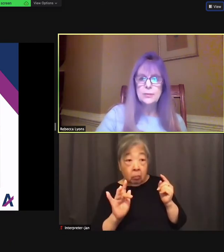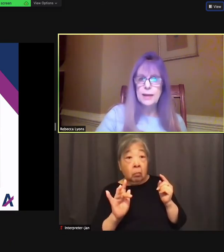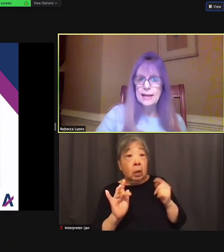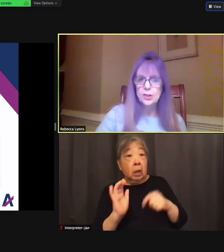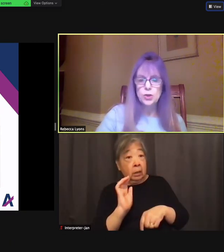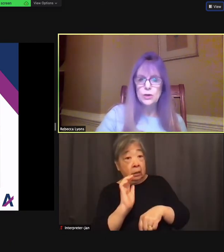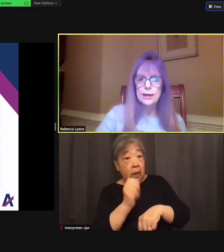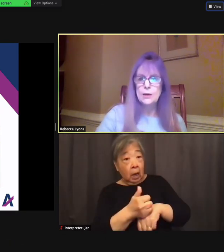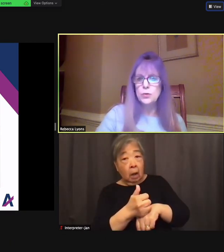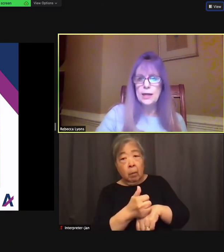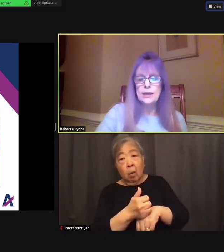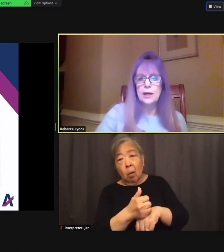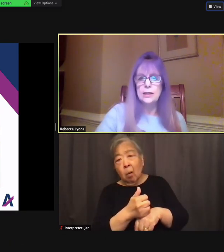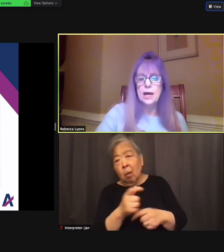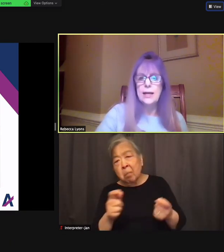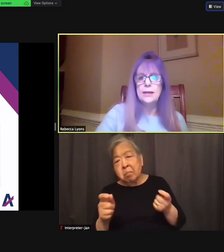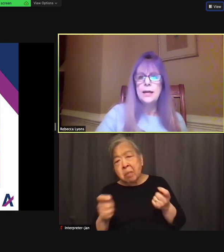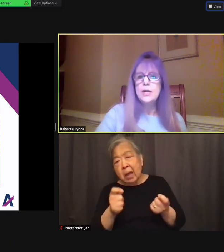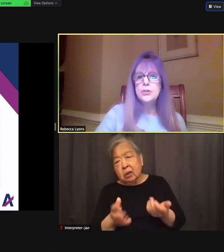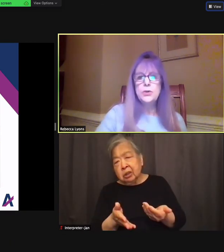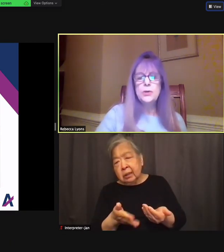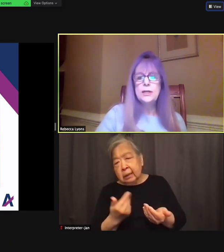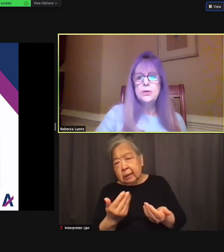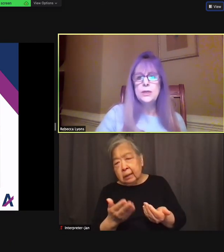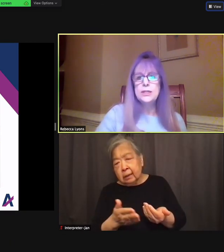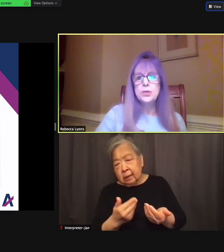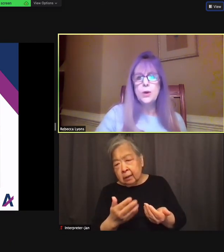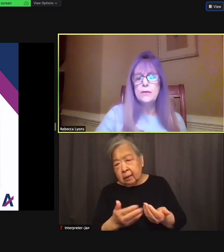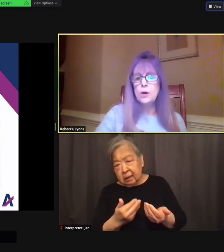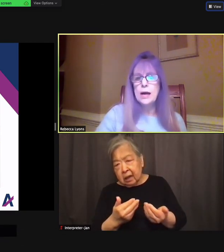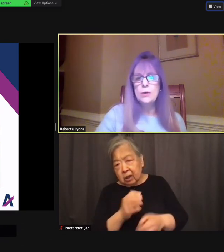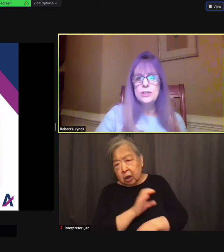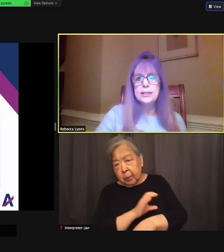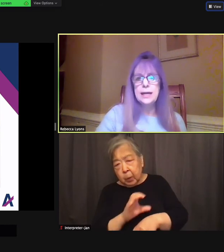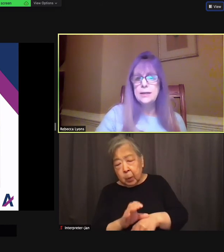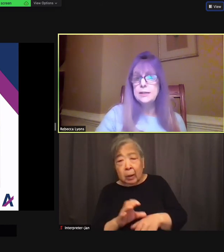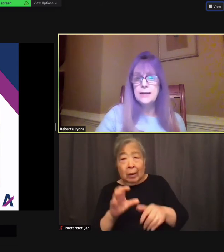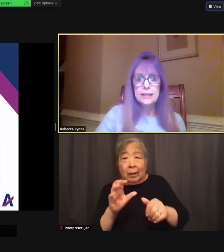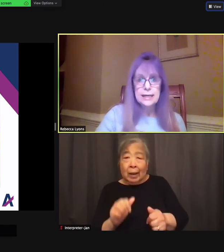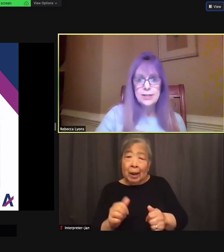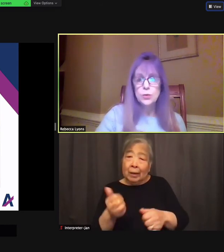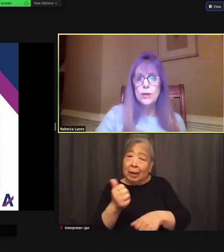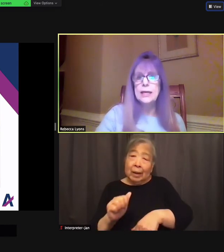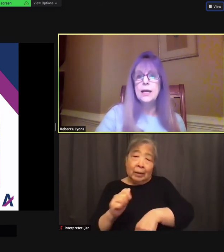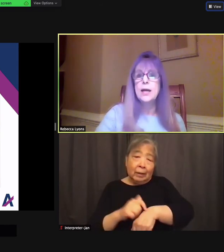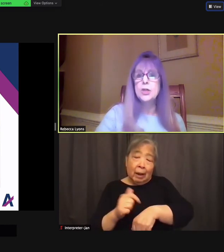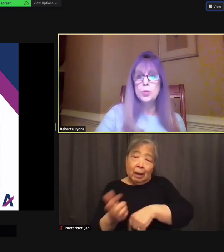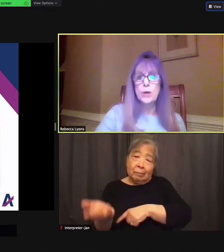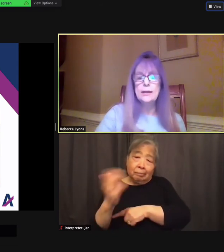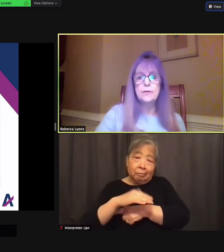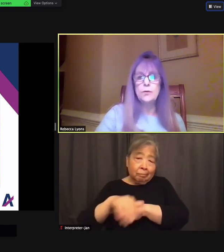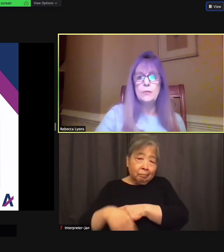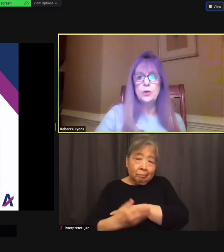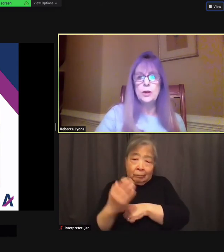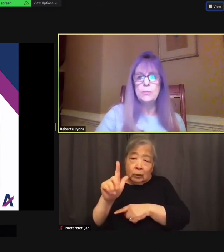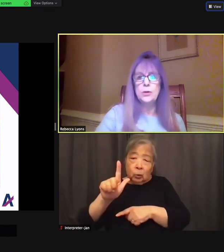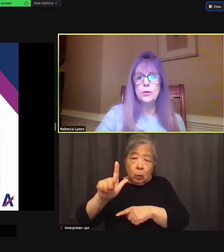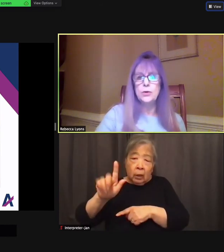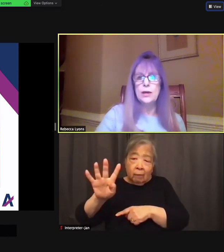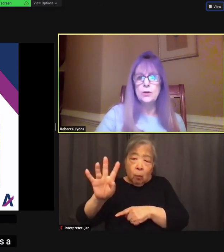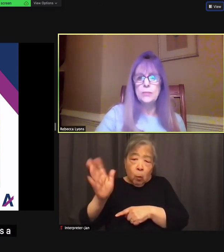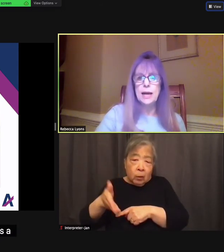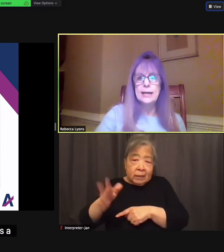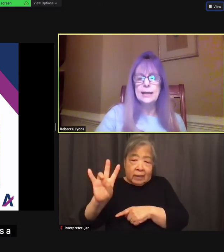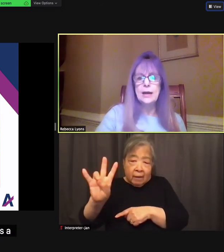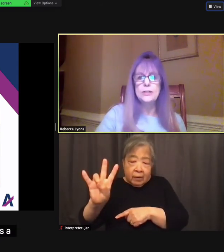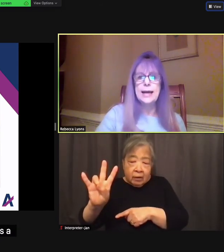easy to manage your account directly online. So you can do this 24 hours a day, 7 days a week, directly from your computer